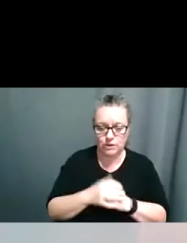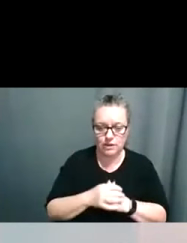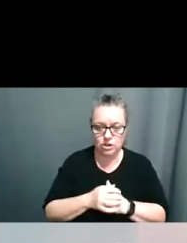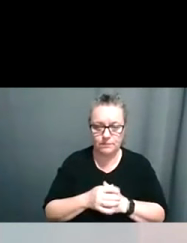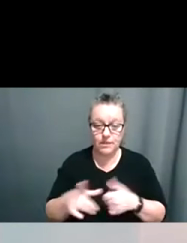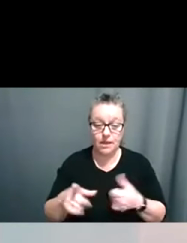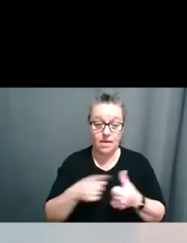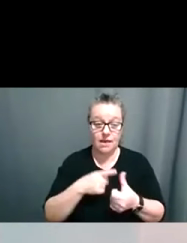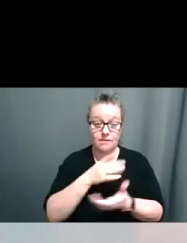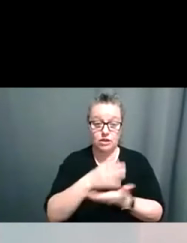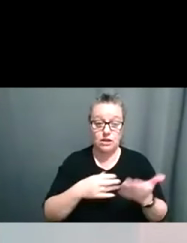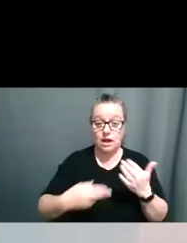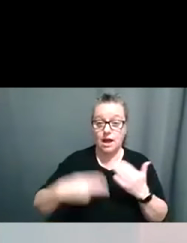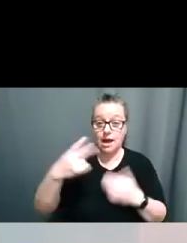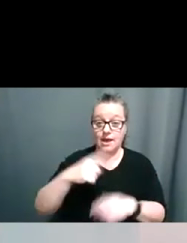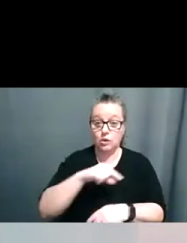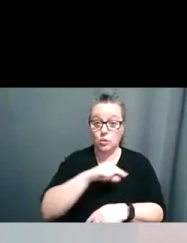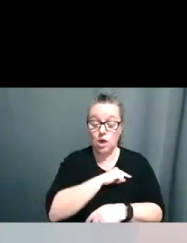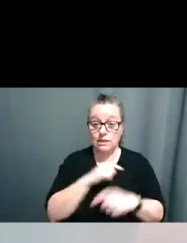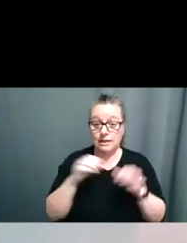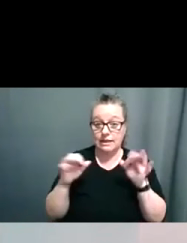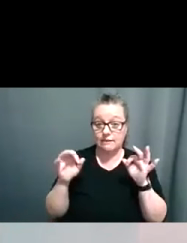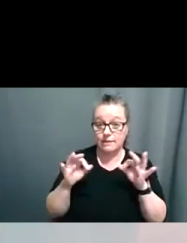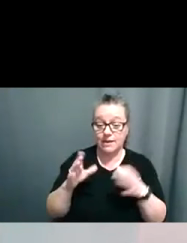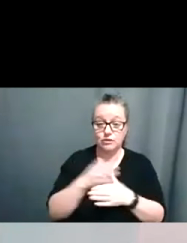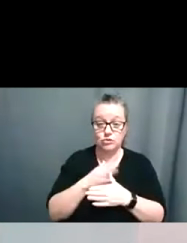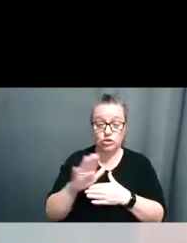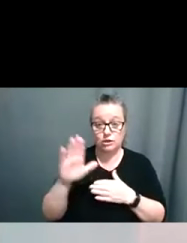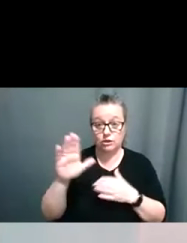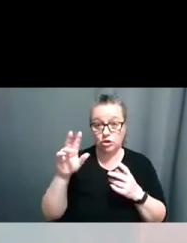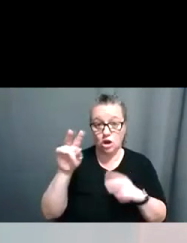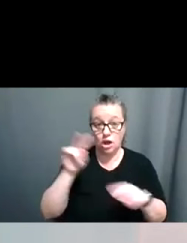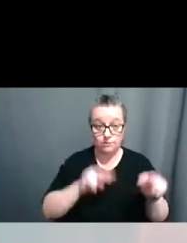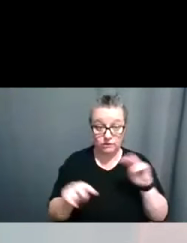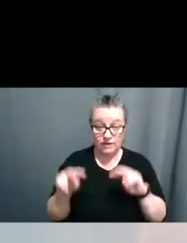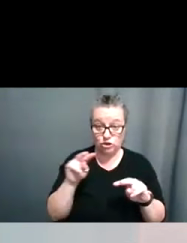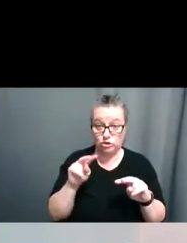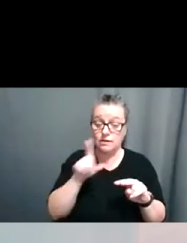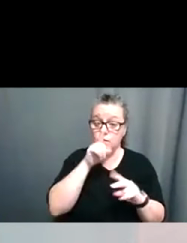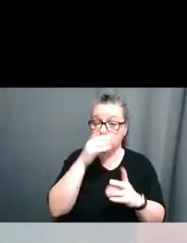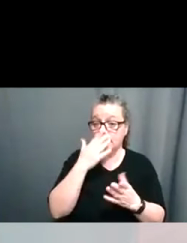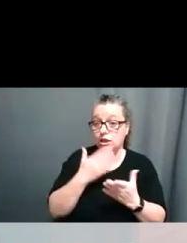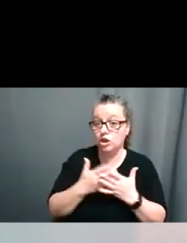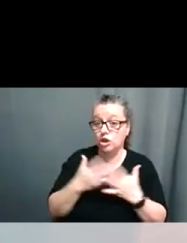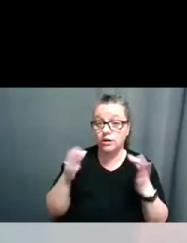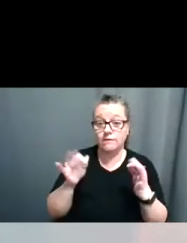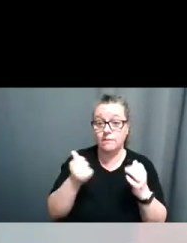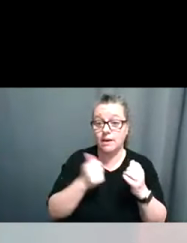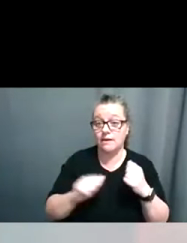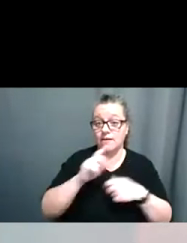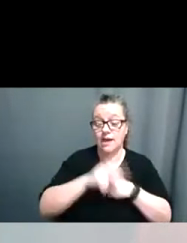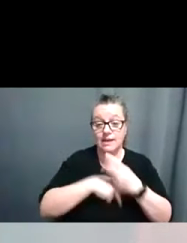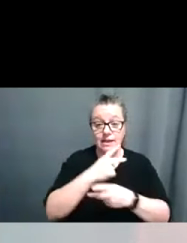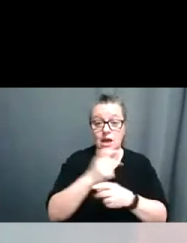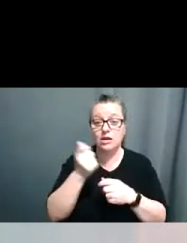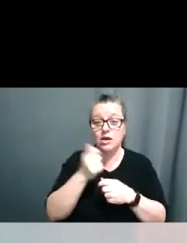first element of high quality feedback is to share your observations. Really good feedback of any kind on any